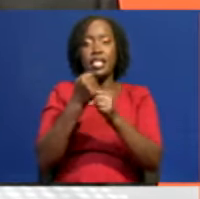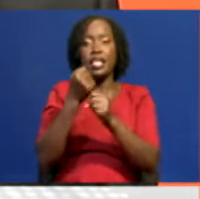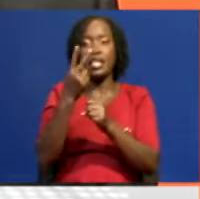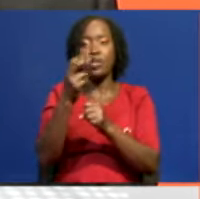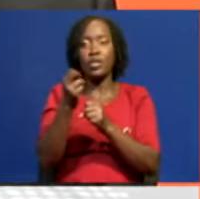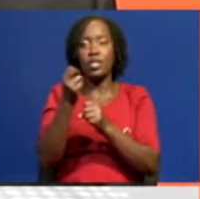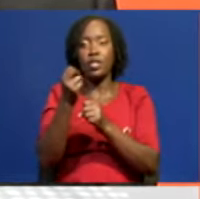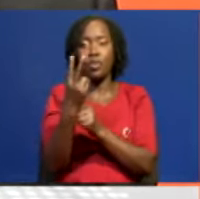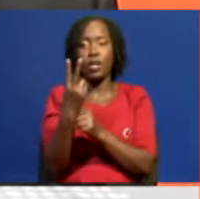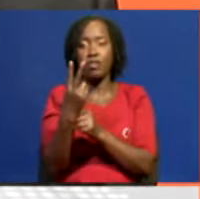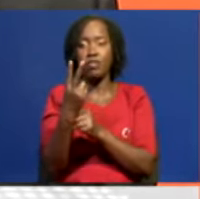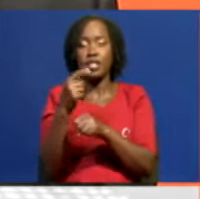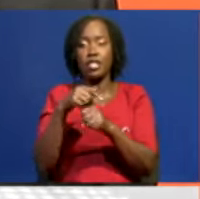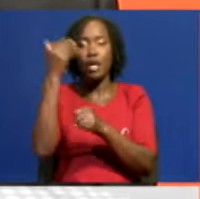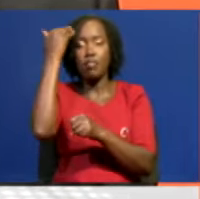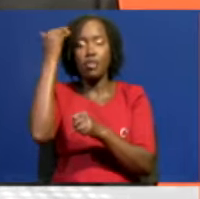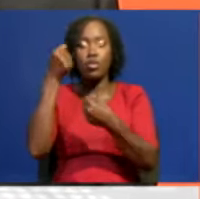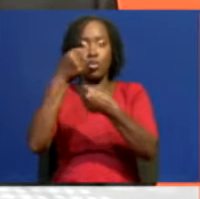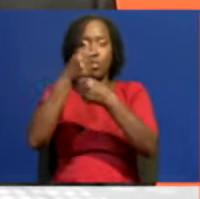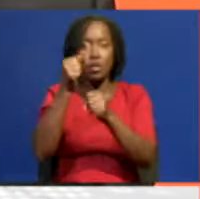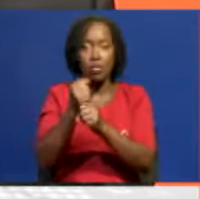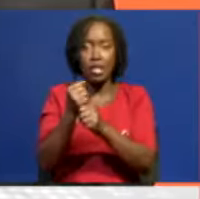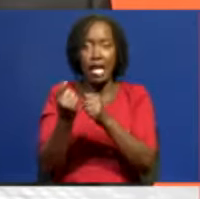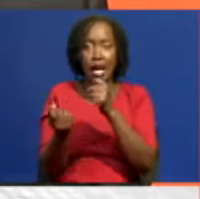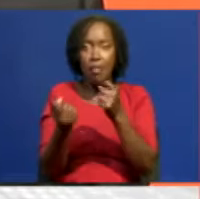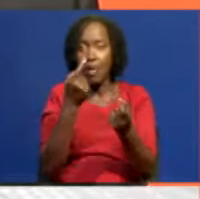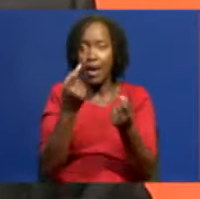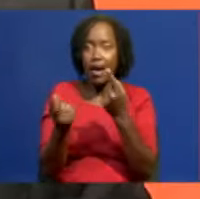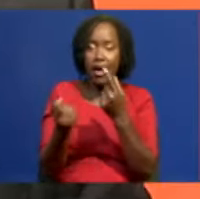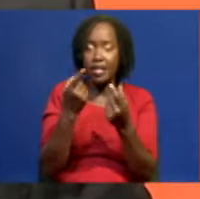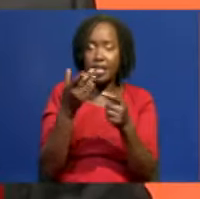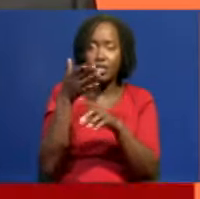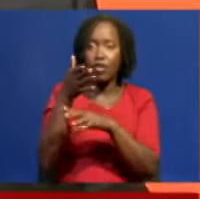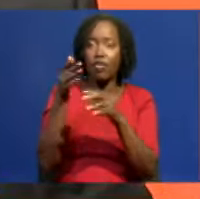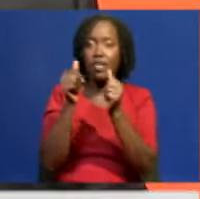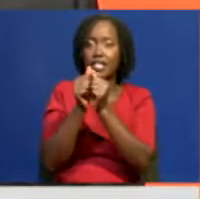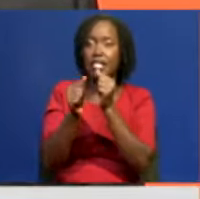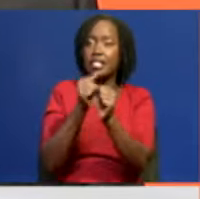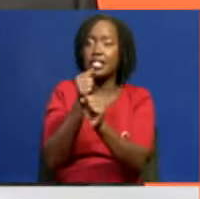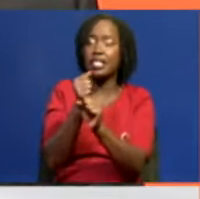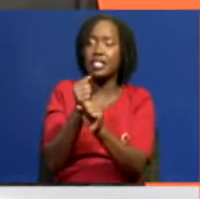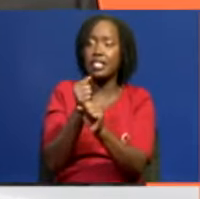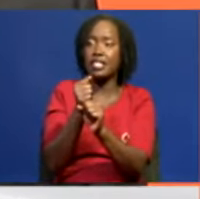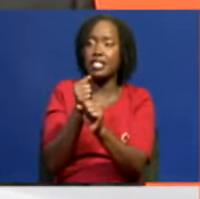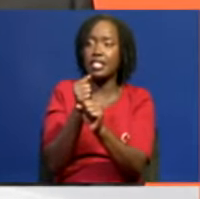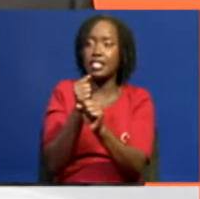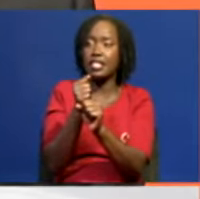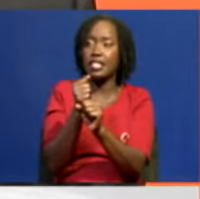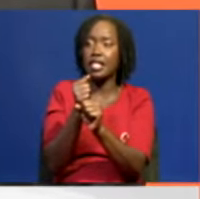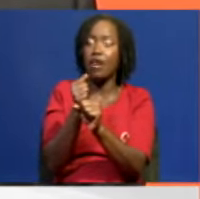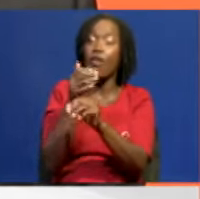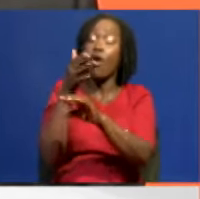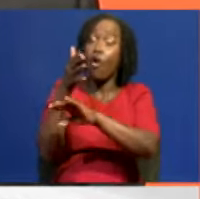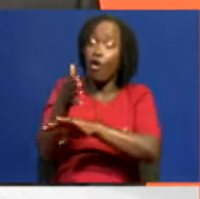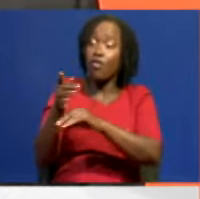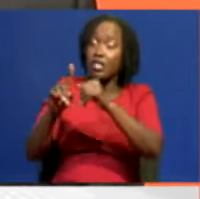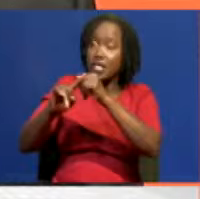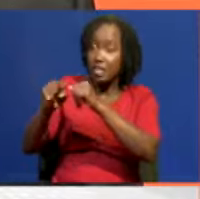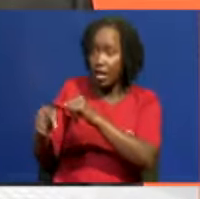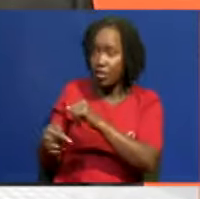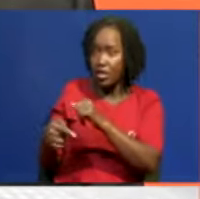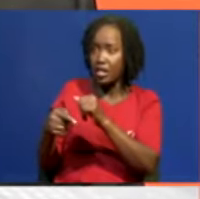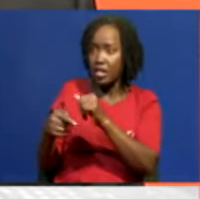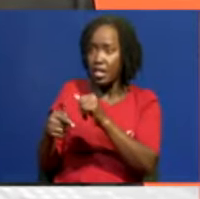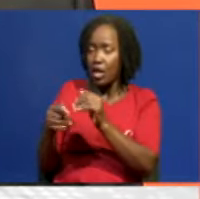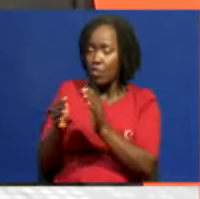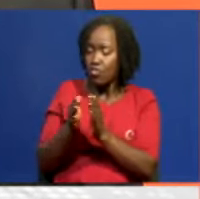was being formed, the matters that were over 10 years were over 6,000. So in